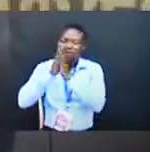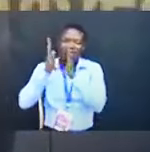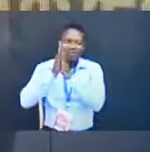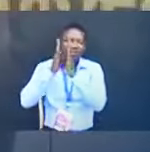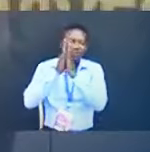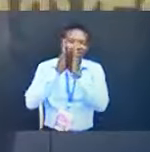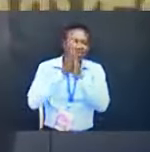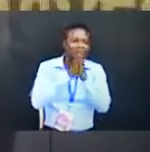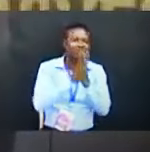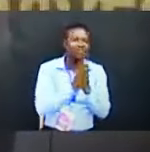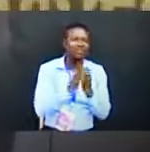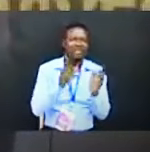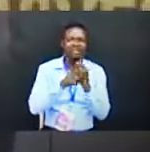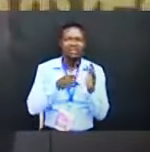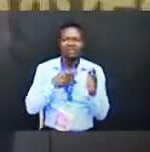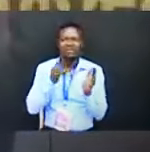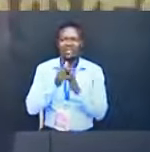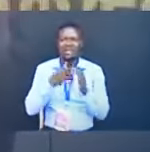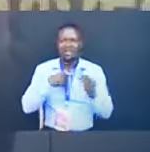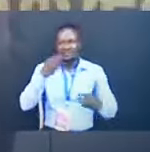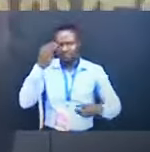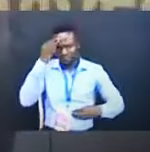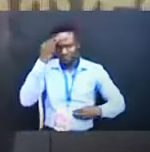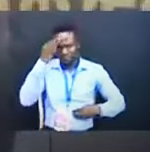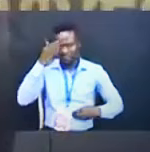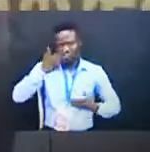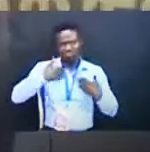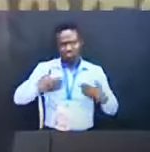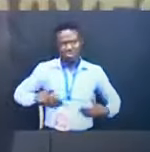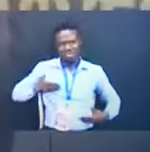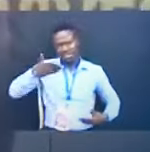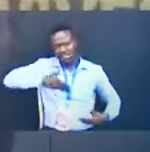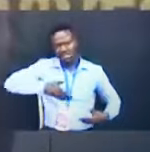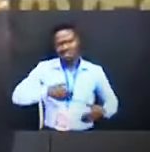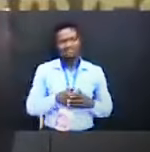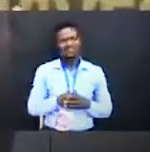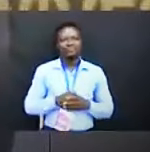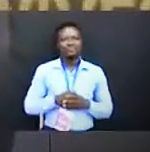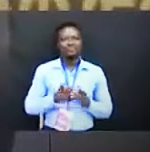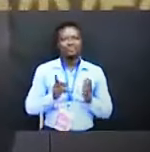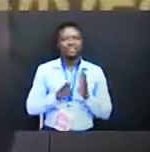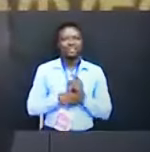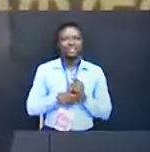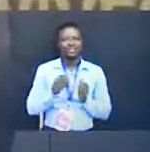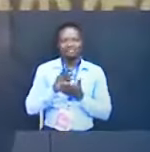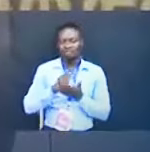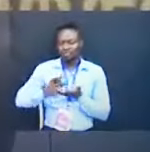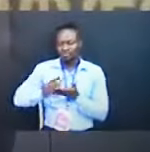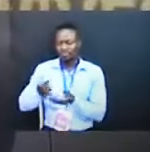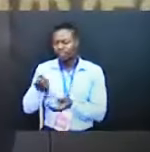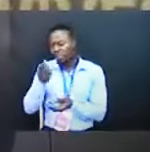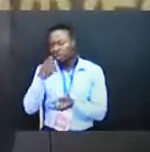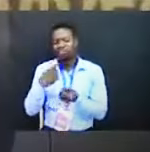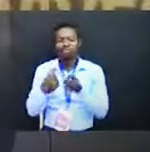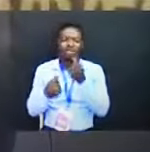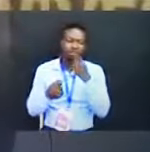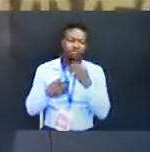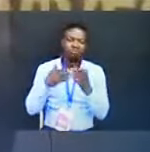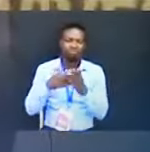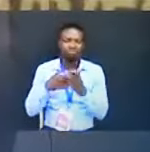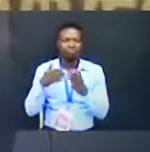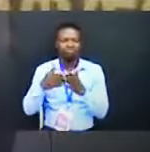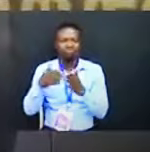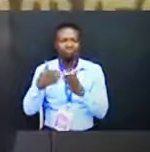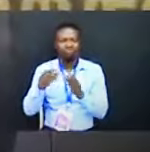had some malaria. And I was taking some drugs. So this